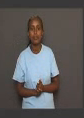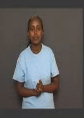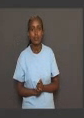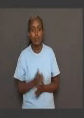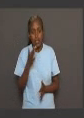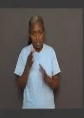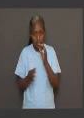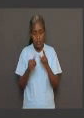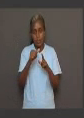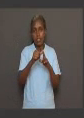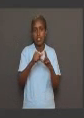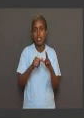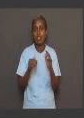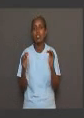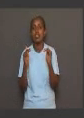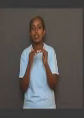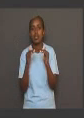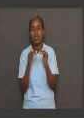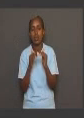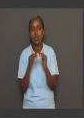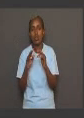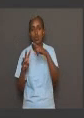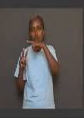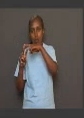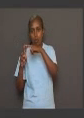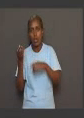If the angle is equal to pi,